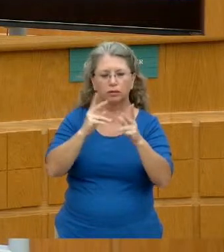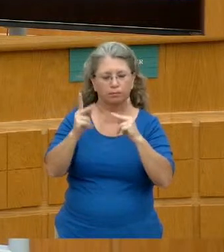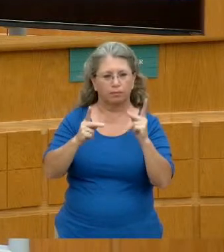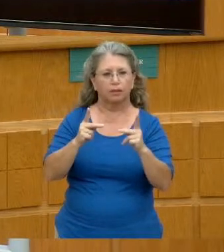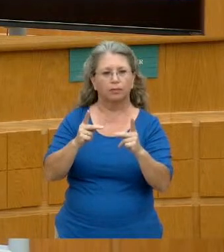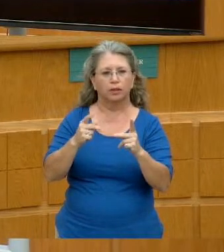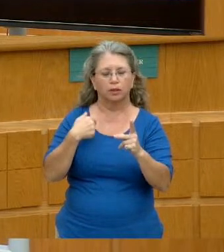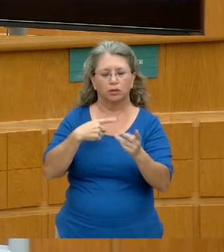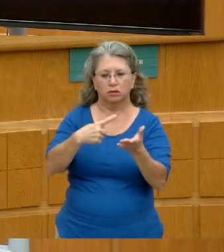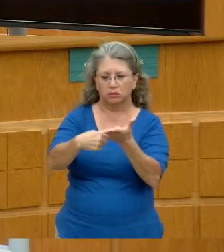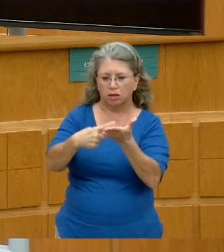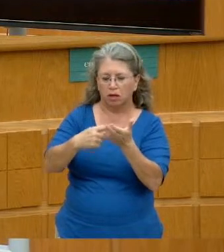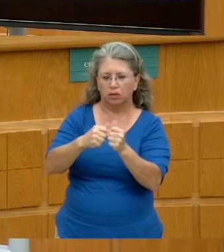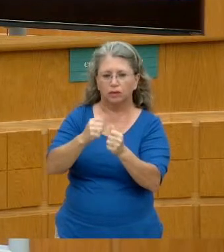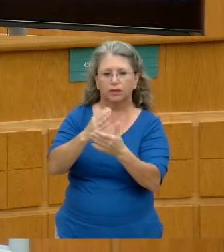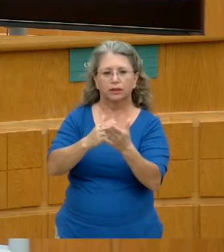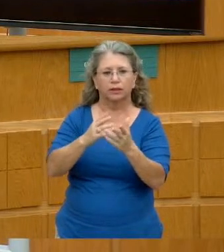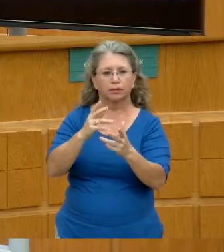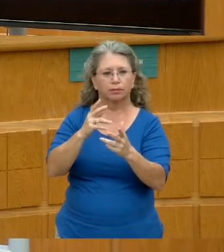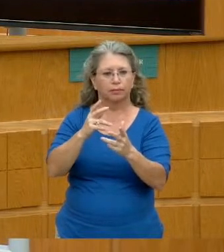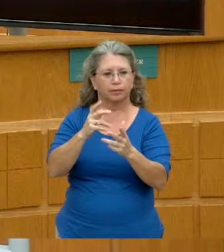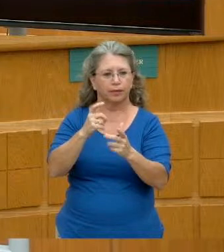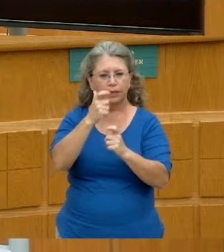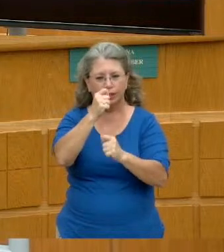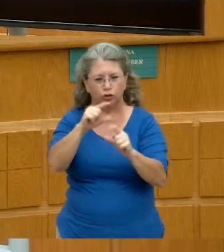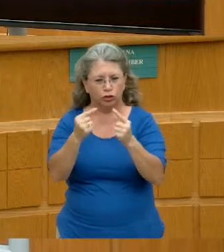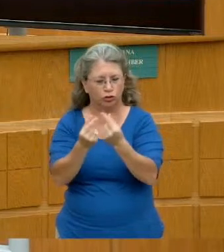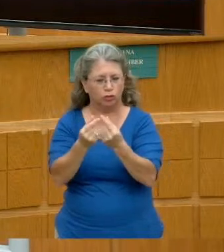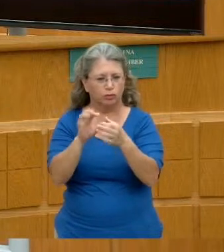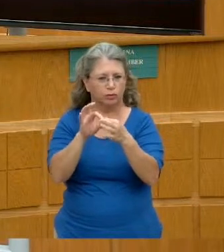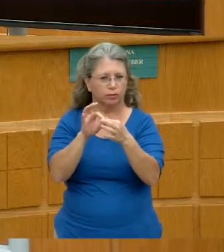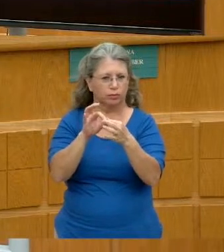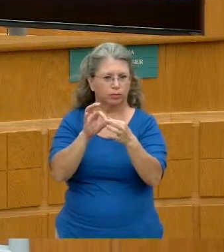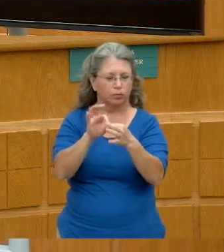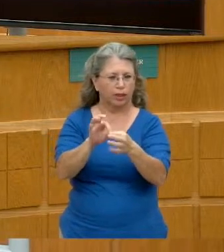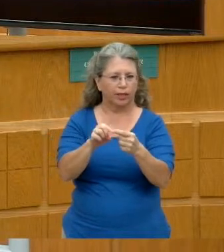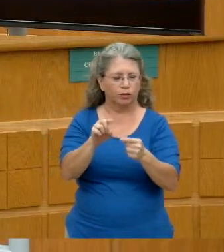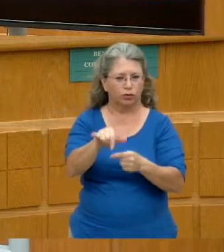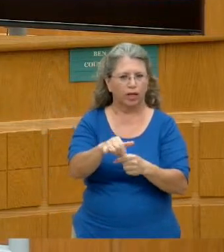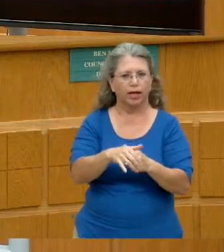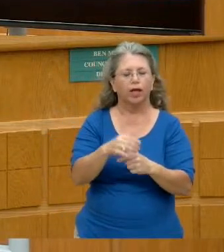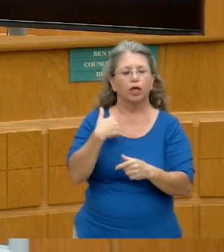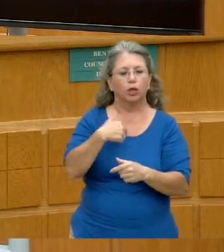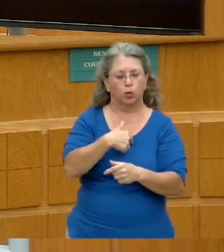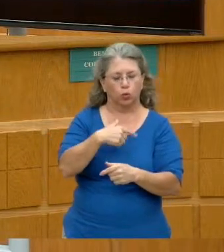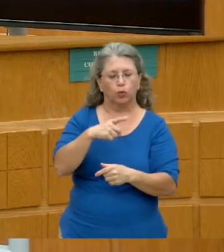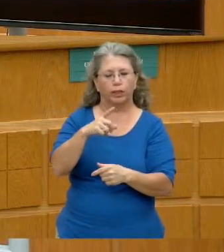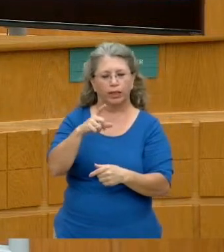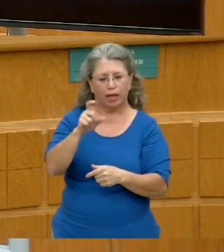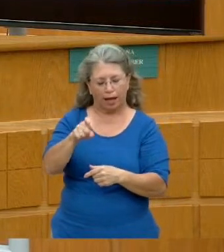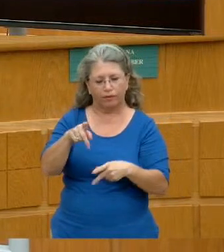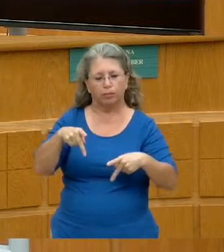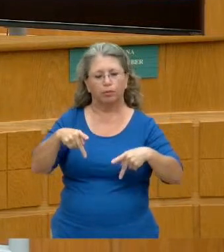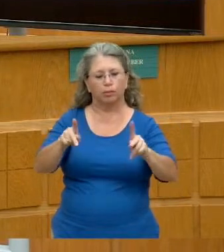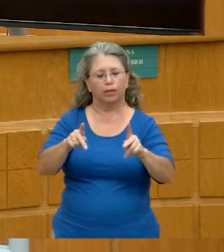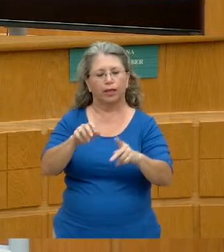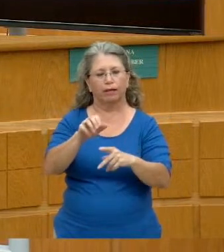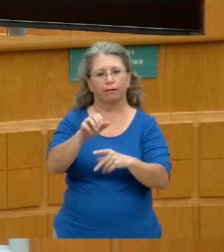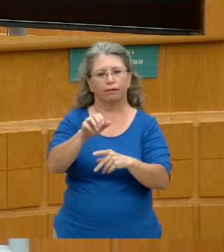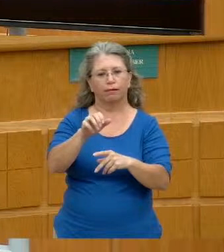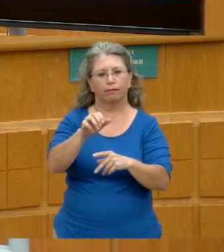some constituents and interest groups and the GLO as well. We do have to maintain ADA